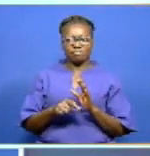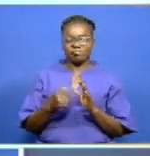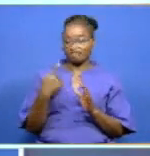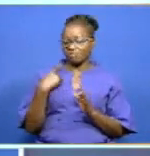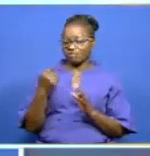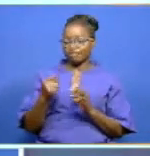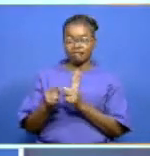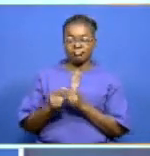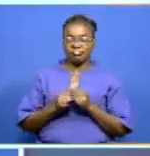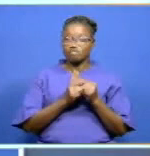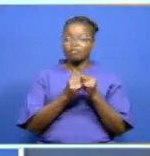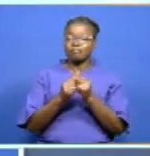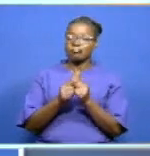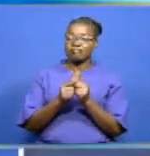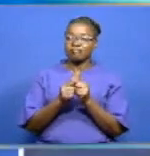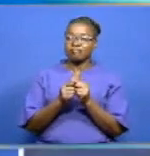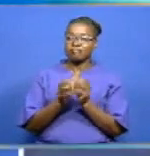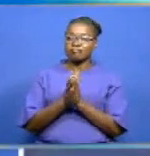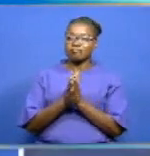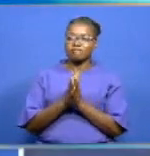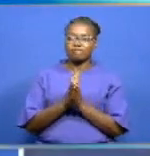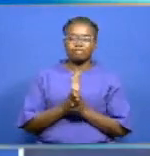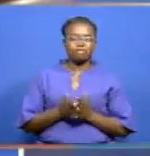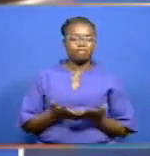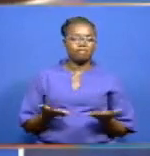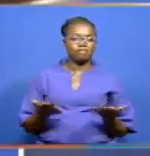and may his soul rest in peace.